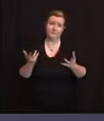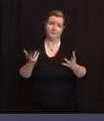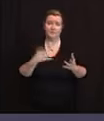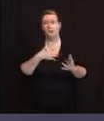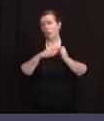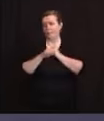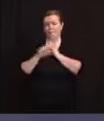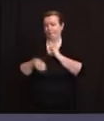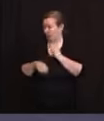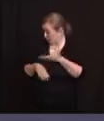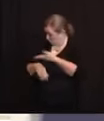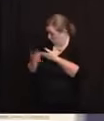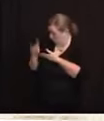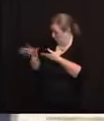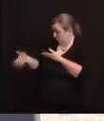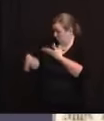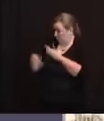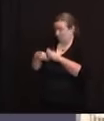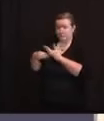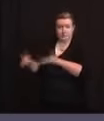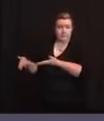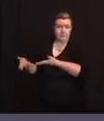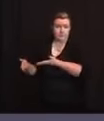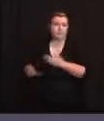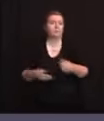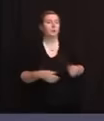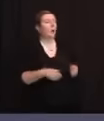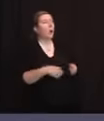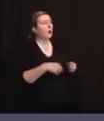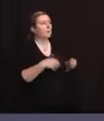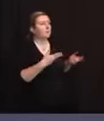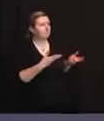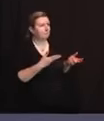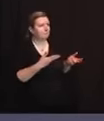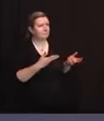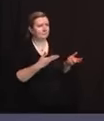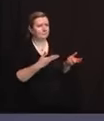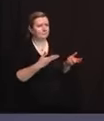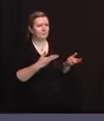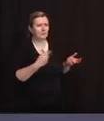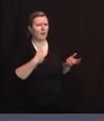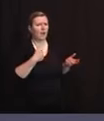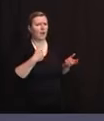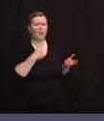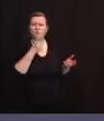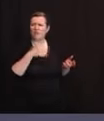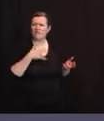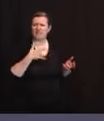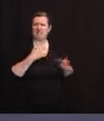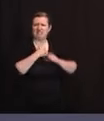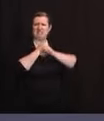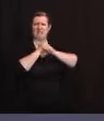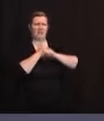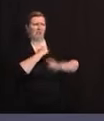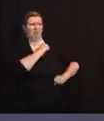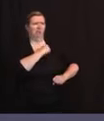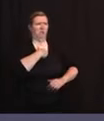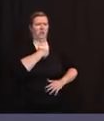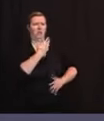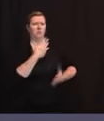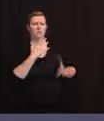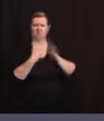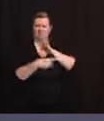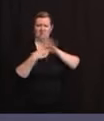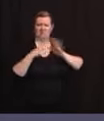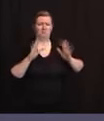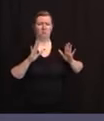to add? Well, I don't consider it being defensive. I really do think that it's important to clear